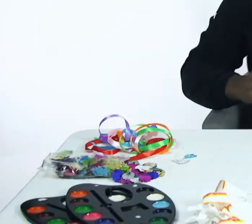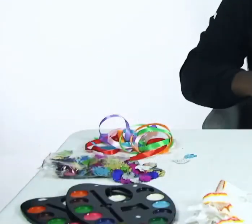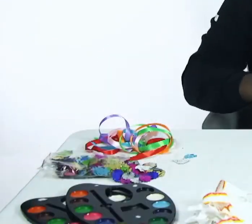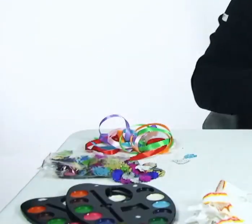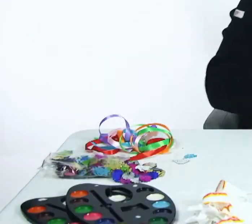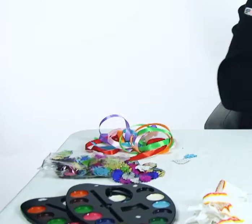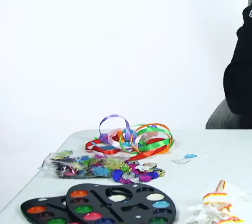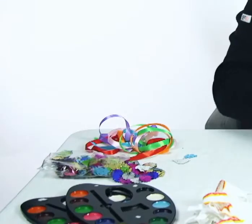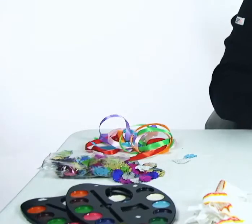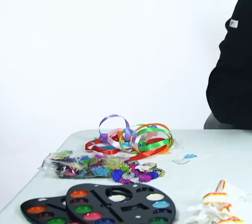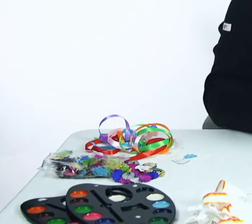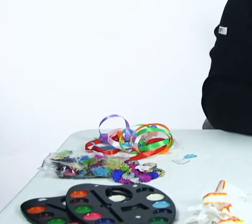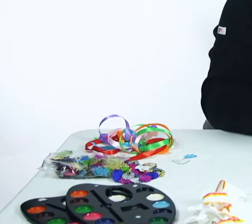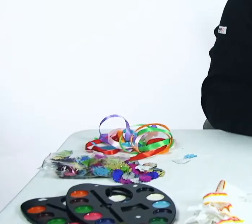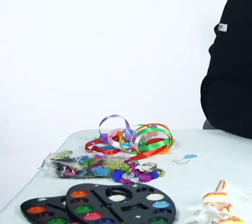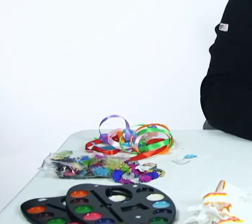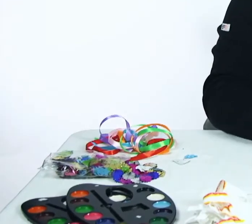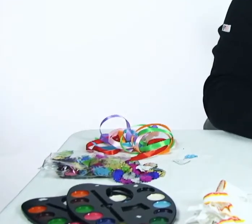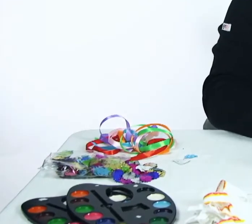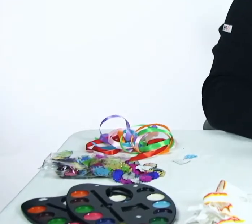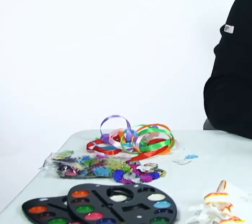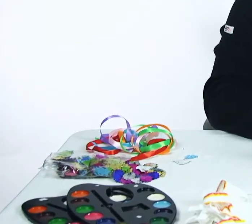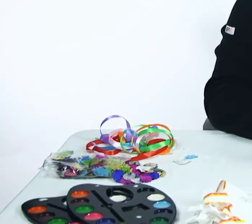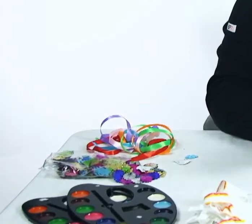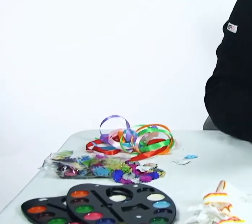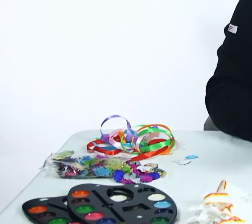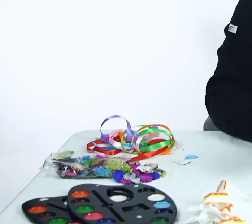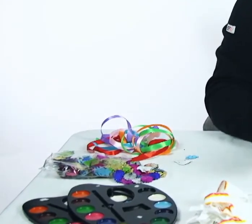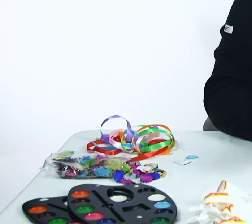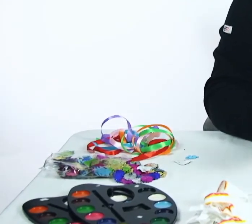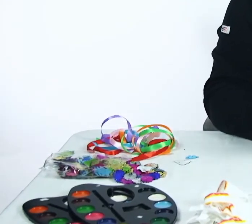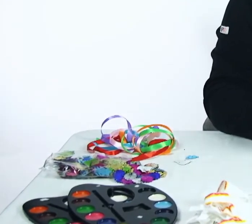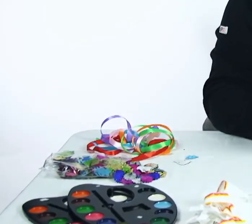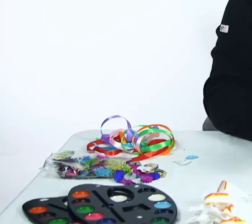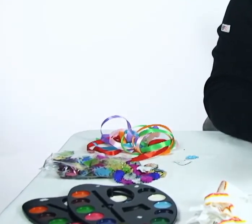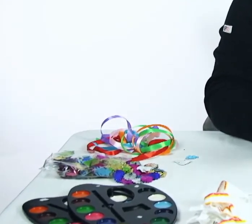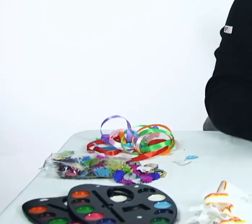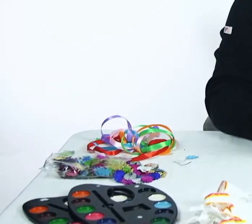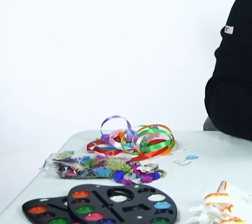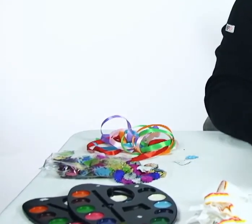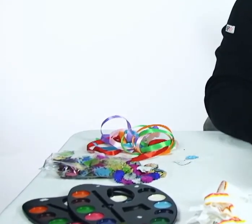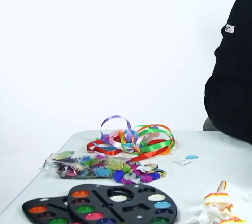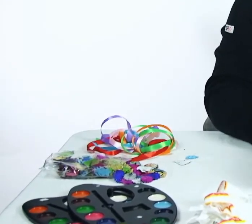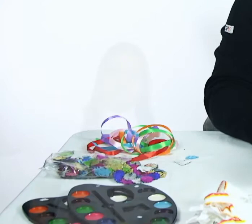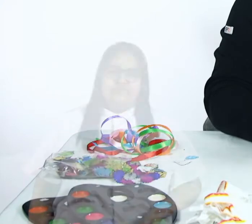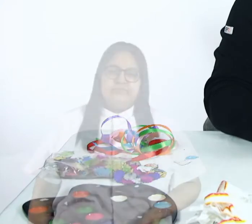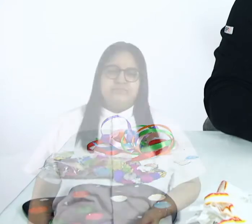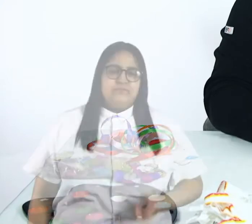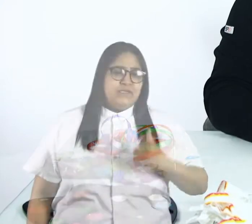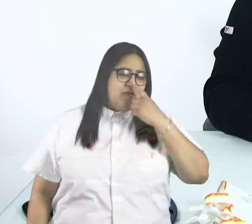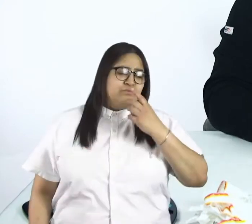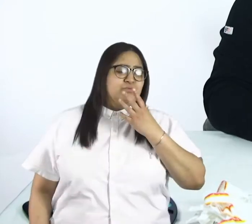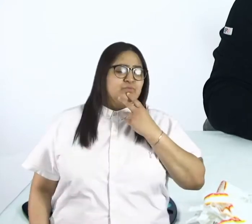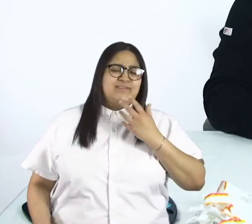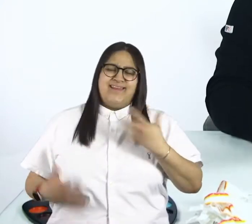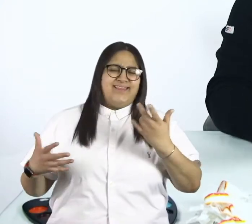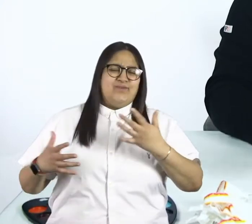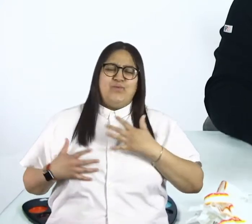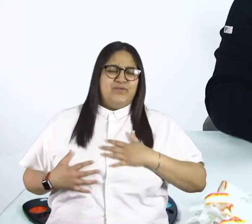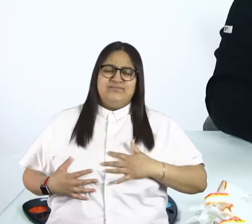So, bearing in mind you can use any sort of material you want. You don't have to stick to what I have on my table. You can use